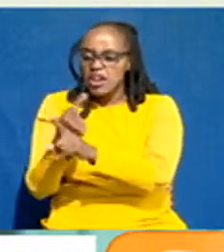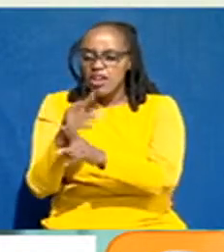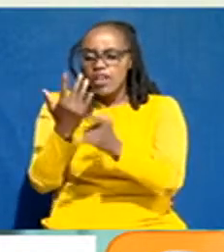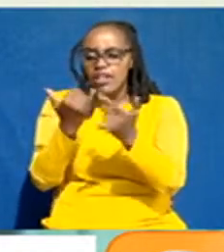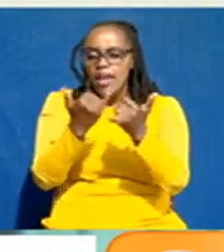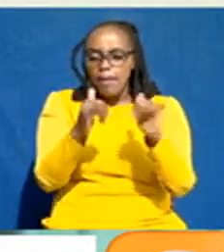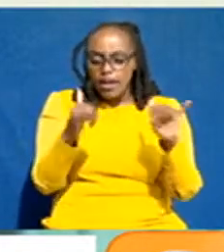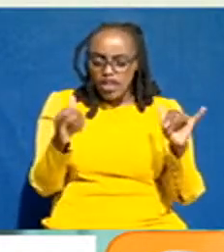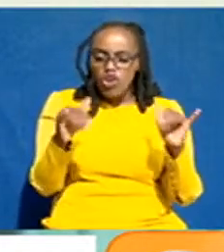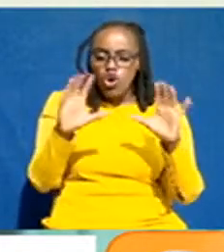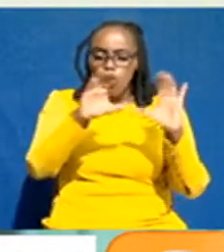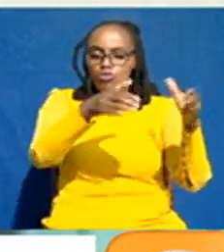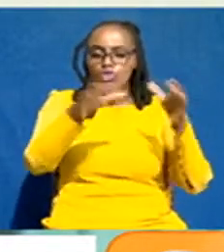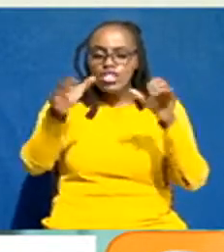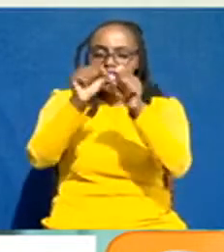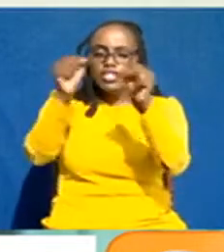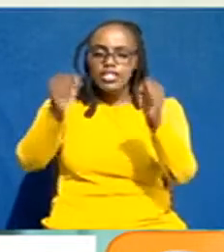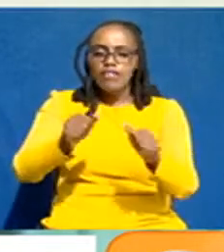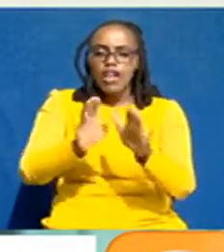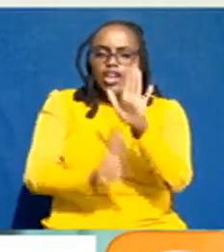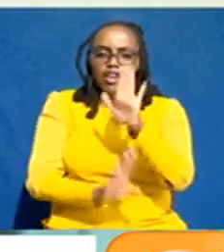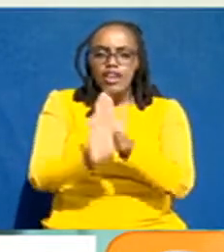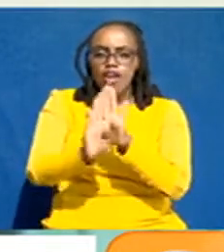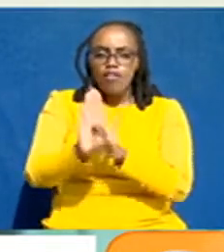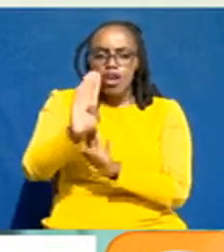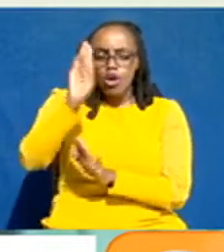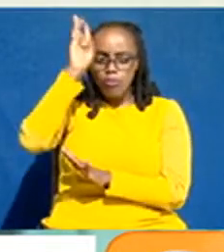community systems that will be developed